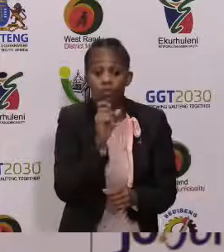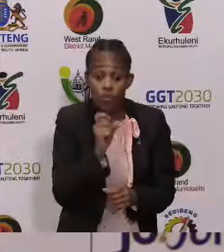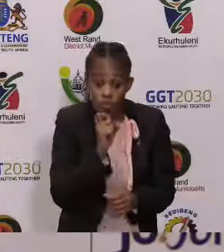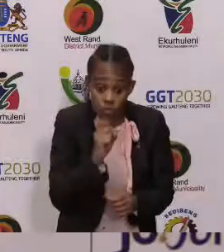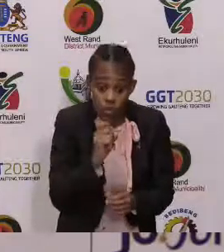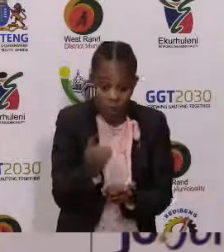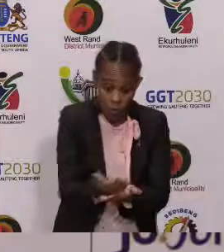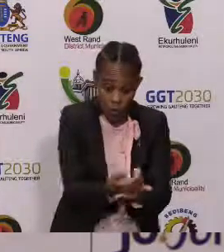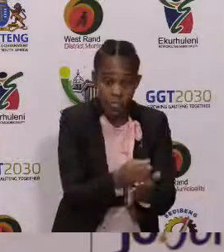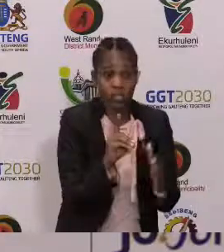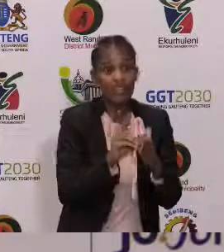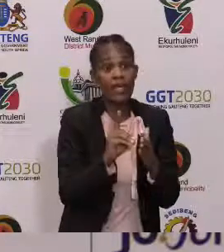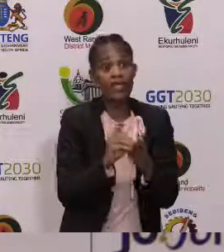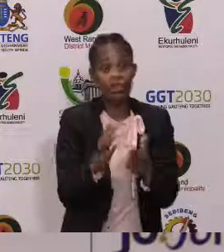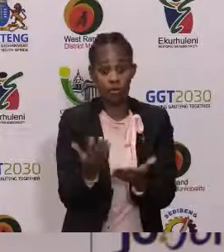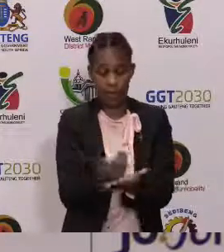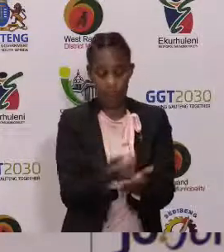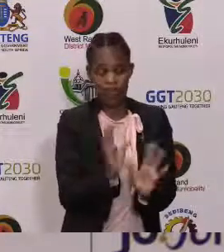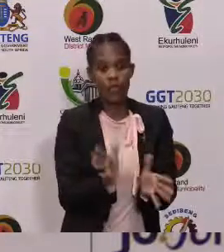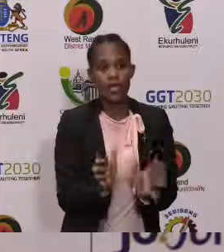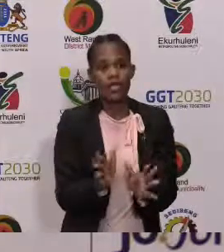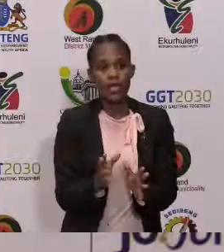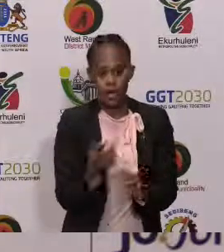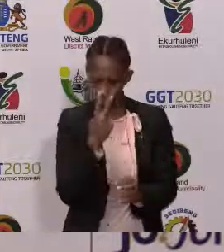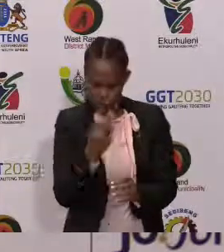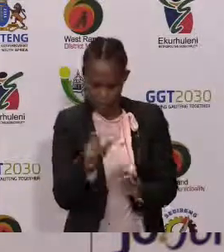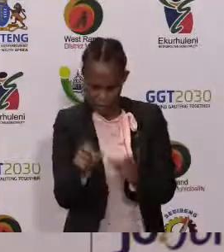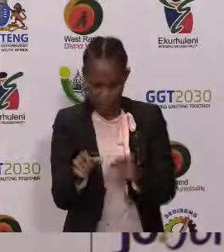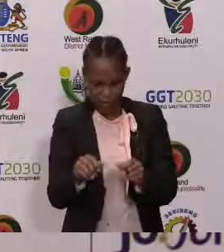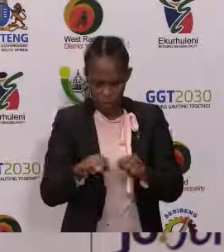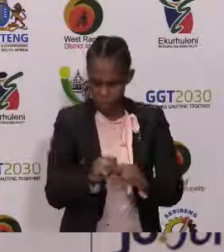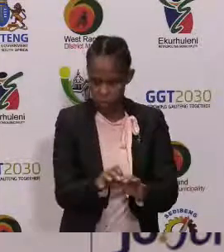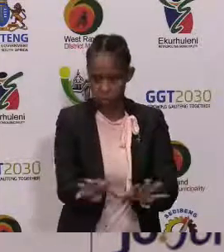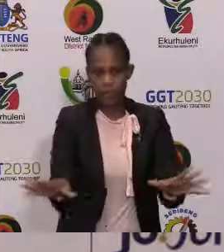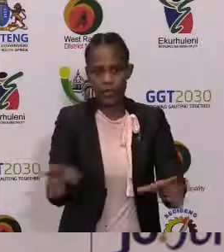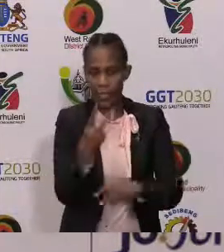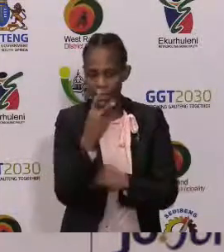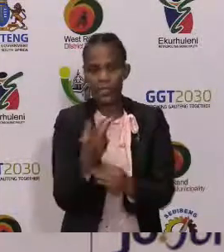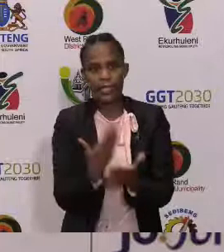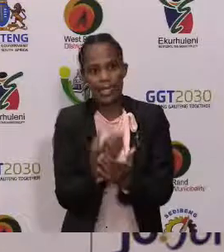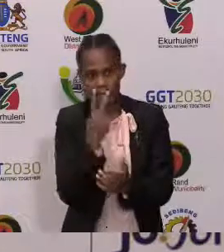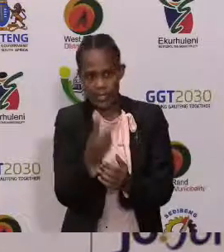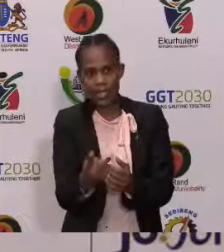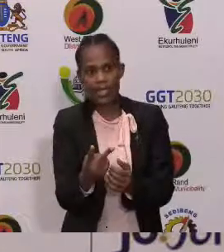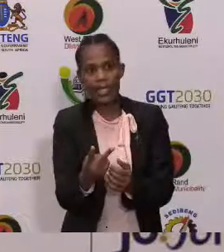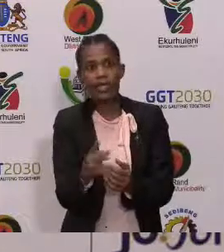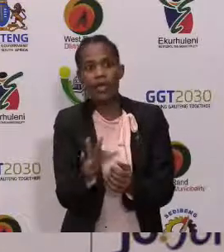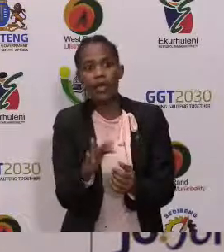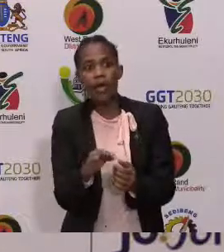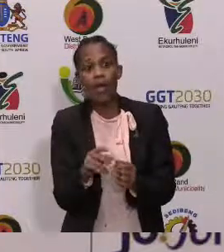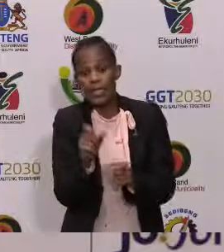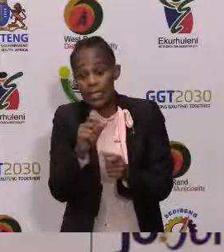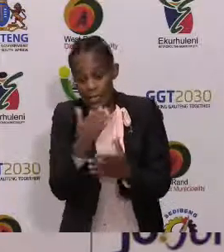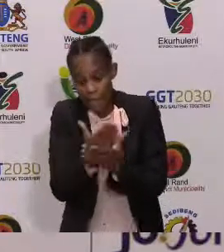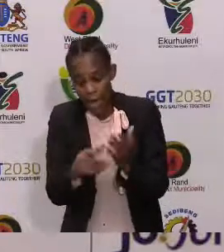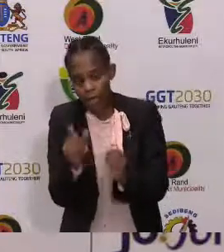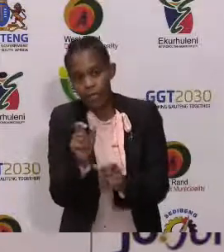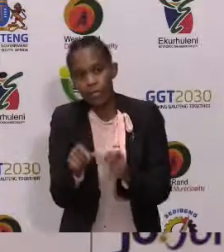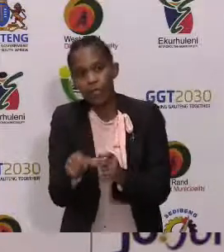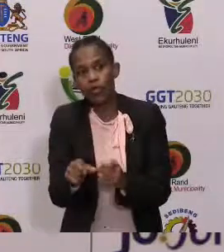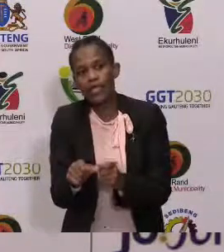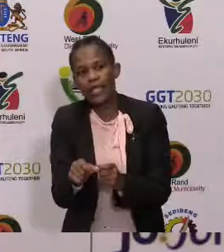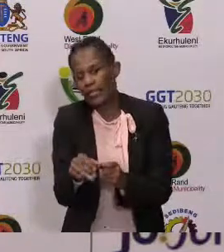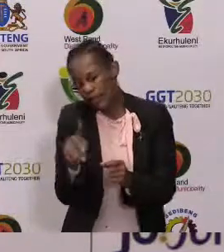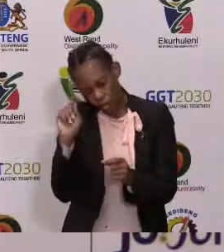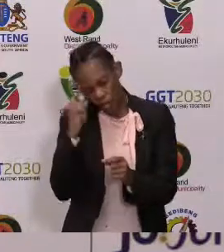data and we extrapolate it to the population in Gauteng, in fact, the number of people conservatively that were estimated till the 9th of